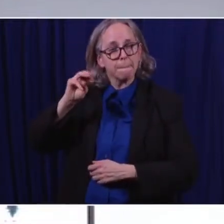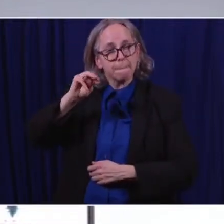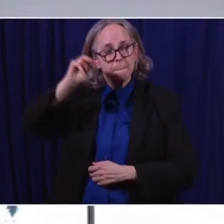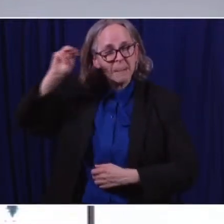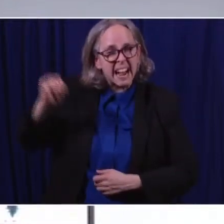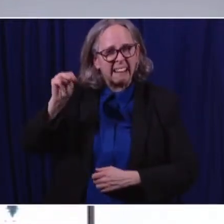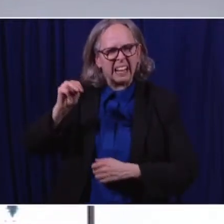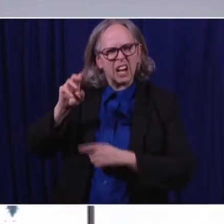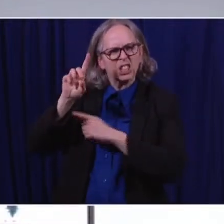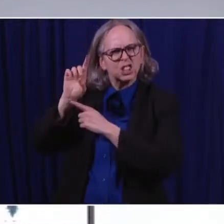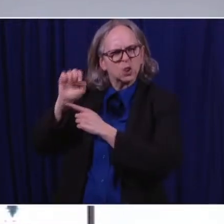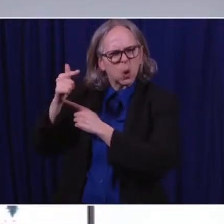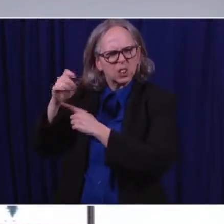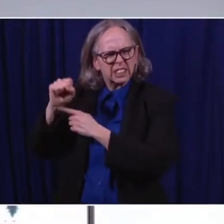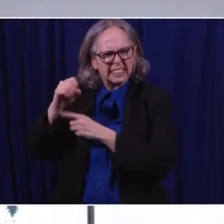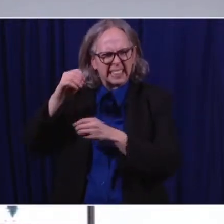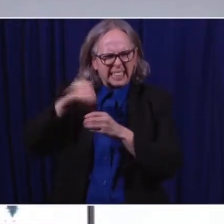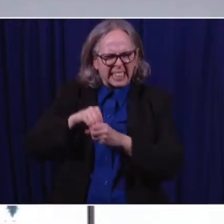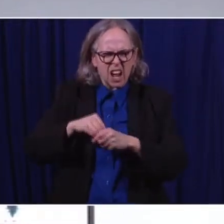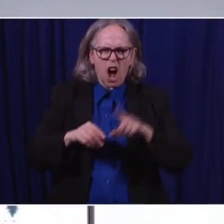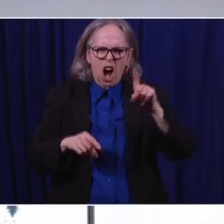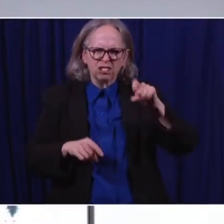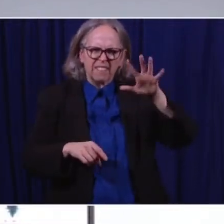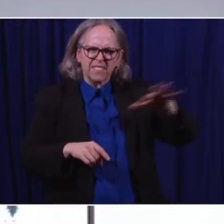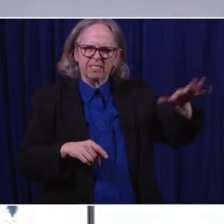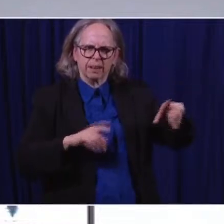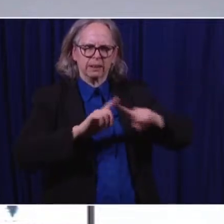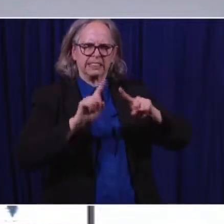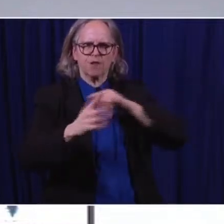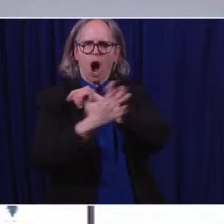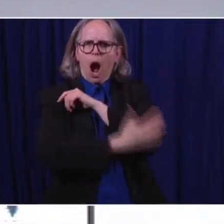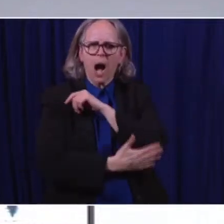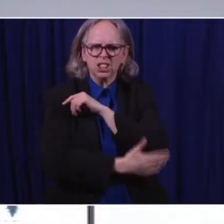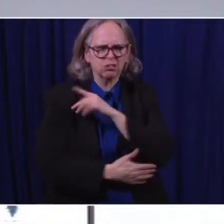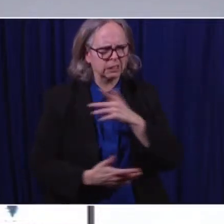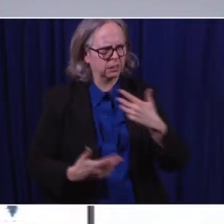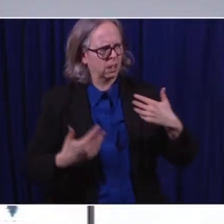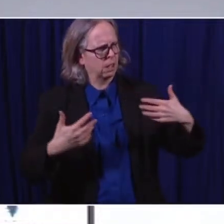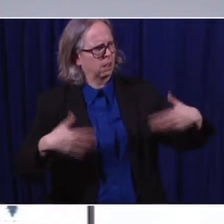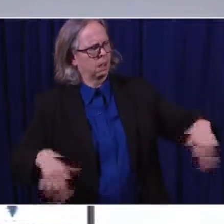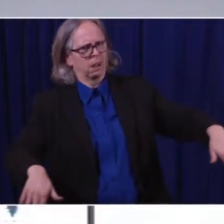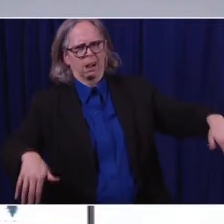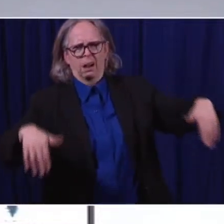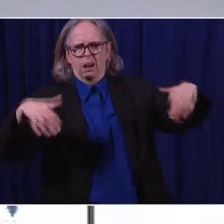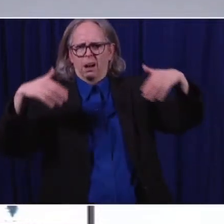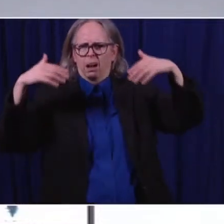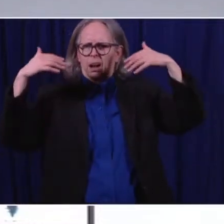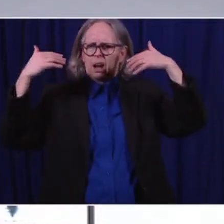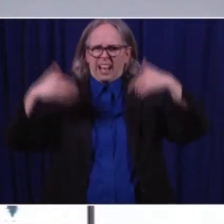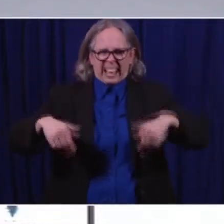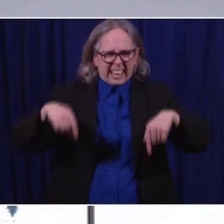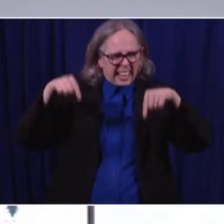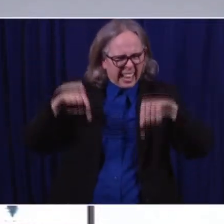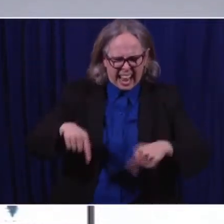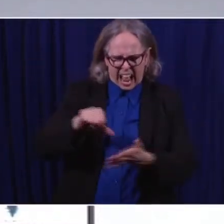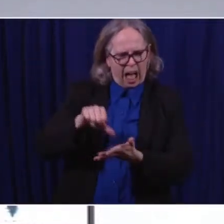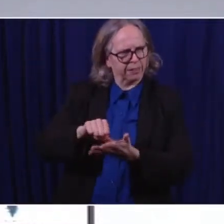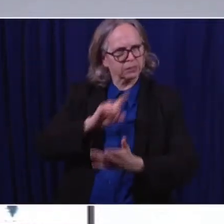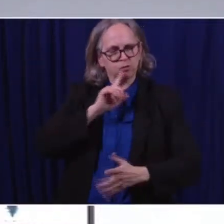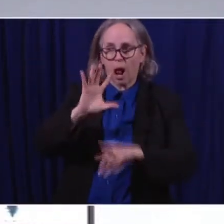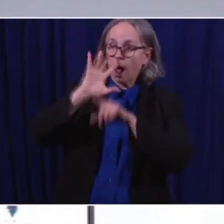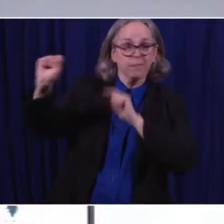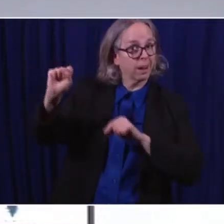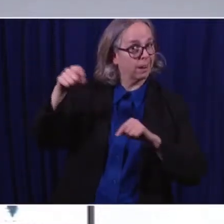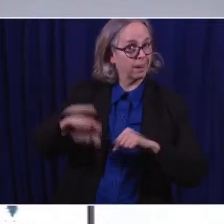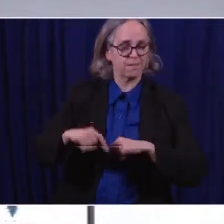countries in all 50 states. And this is an Athens, Ohio company, employing Ohioans and doing some great things as part